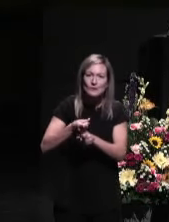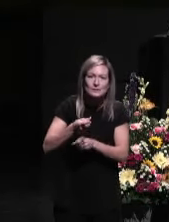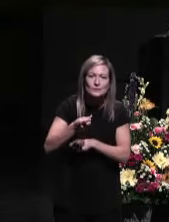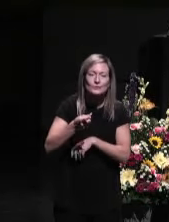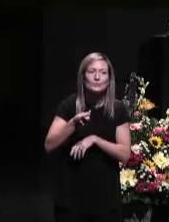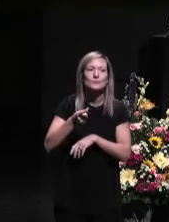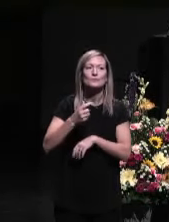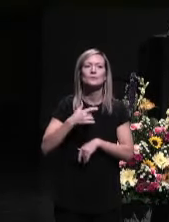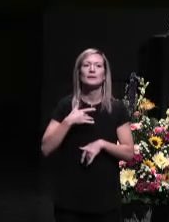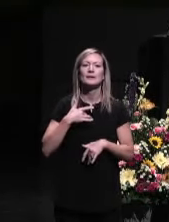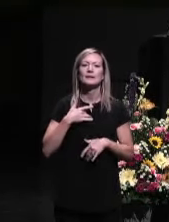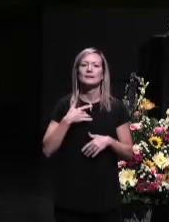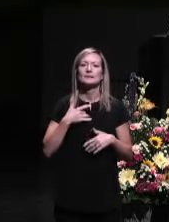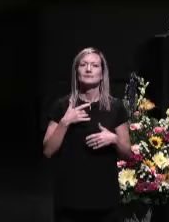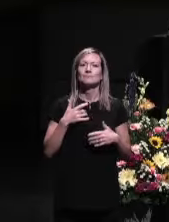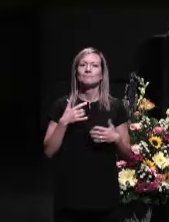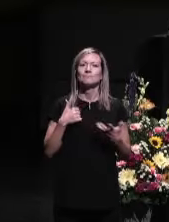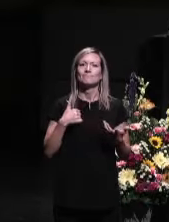of